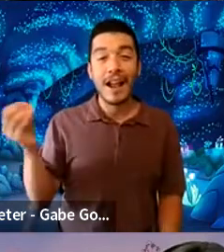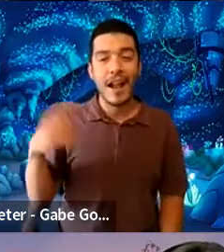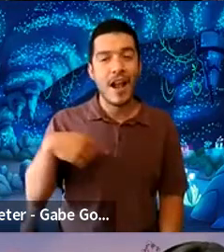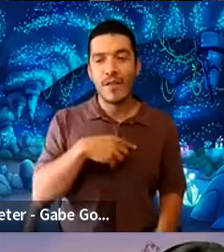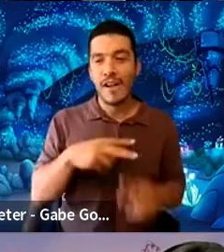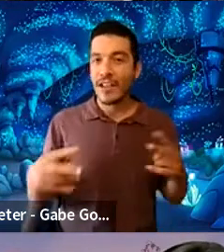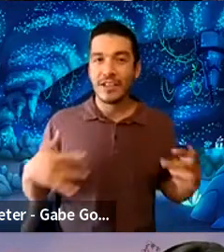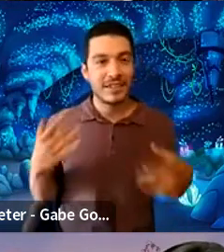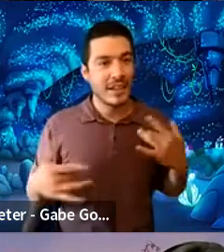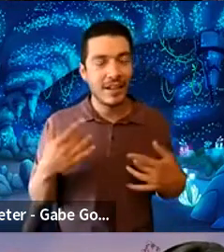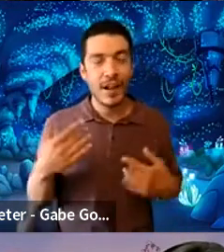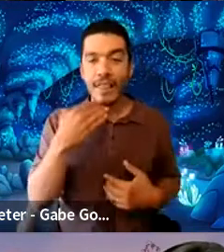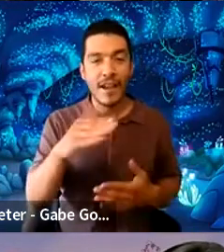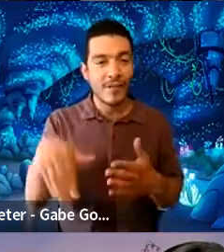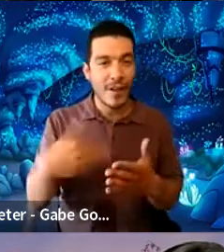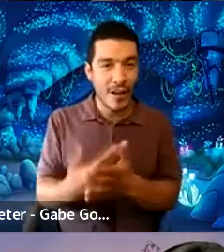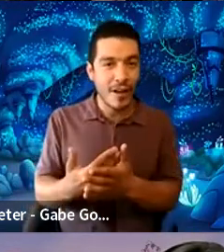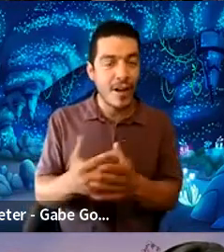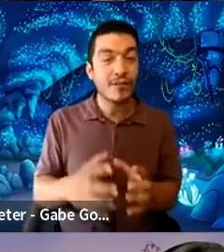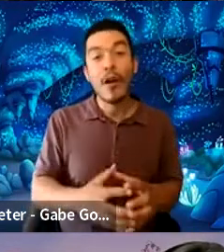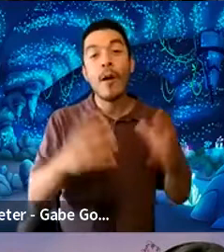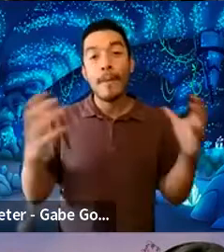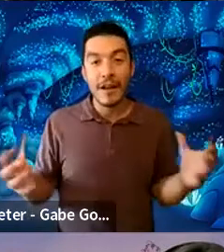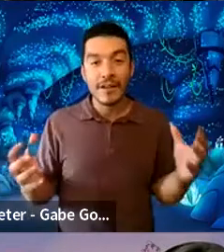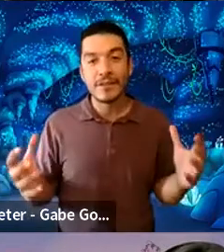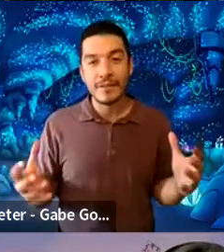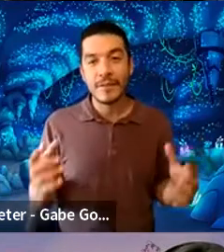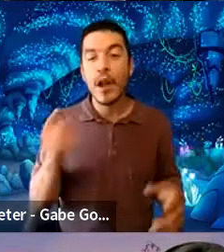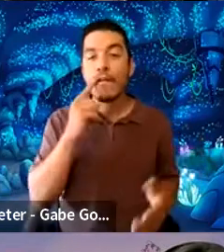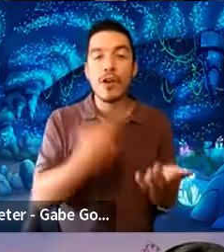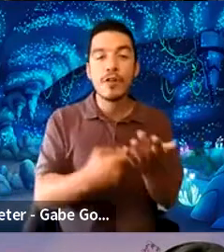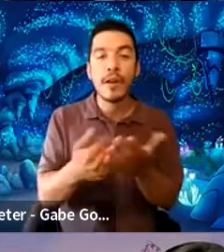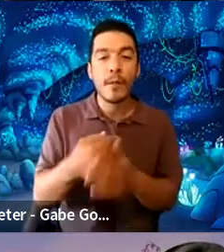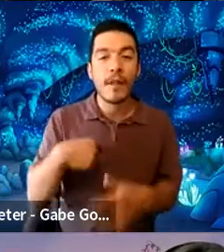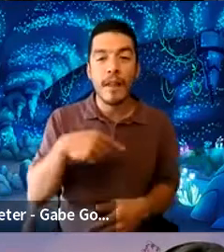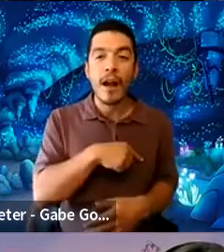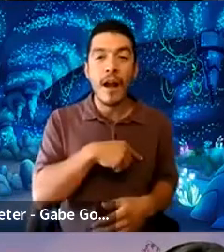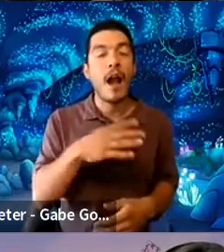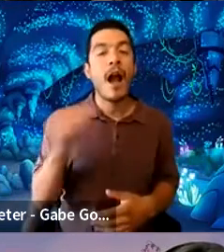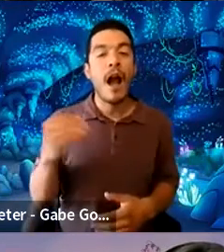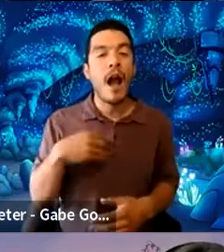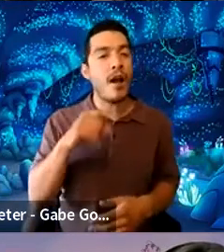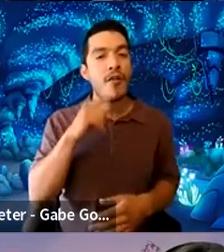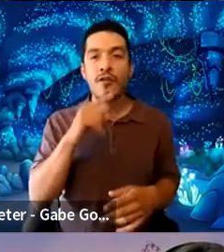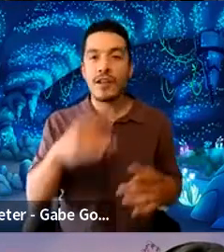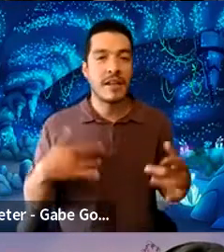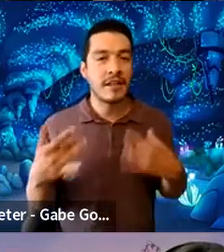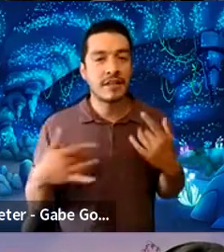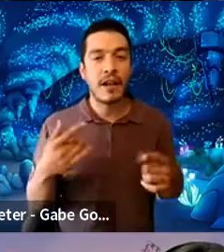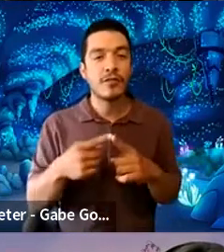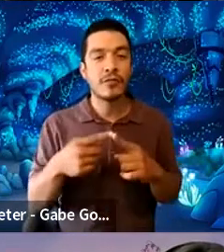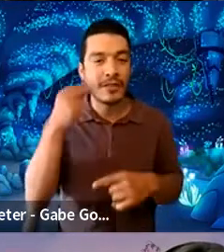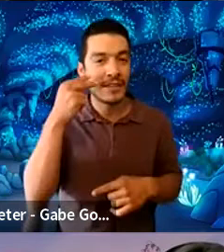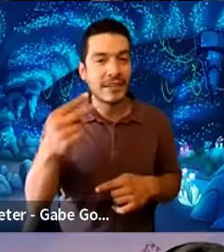so excited. Thank you all so much for speaking with us. And we're really, really excited to